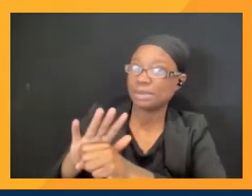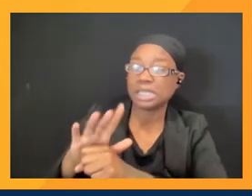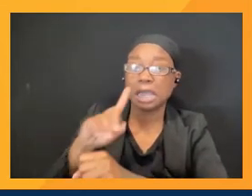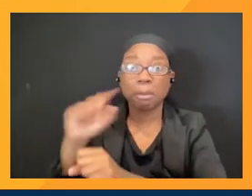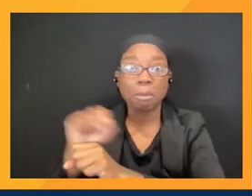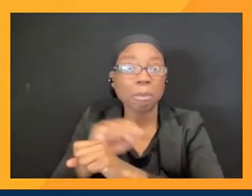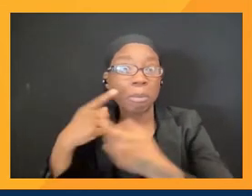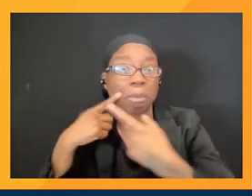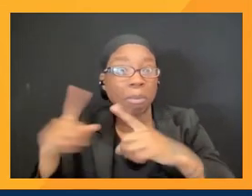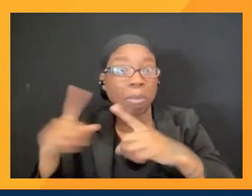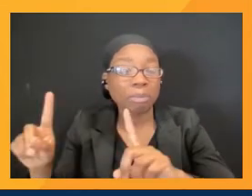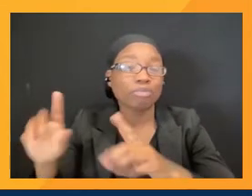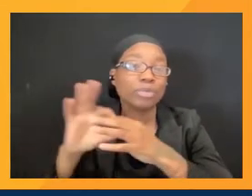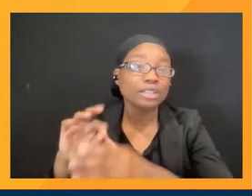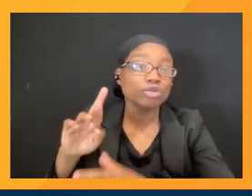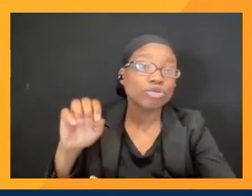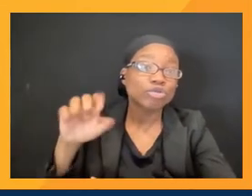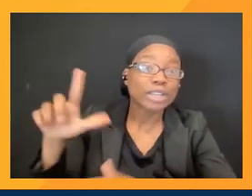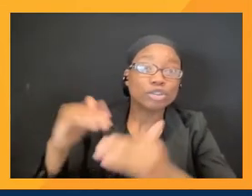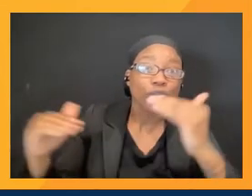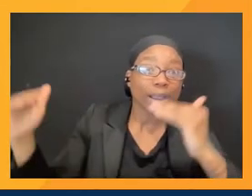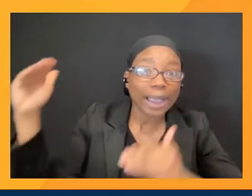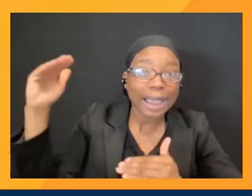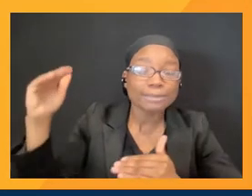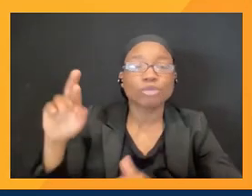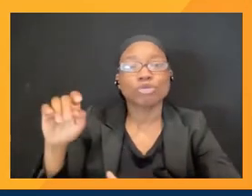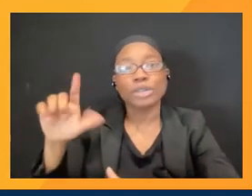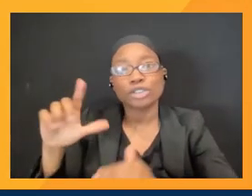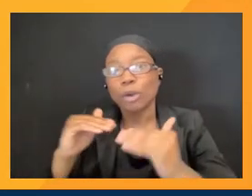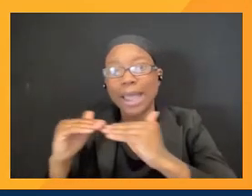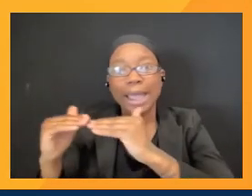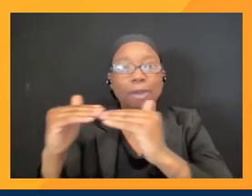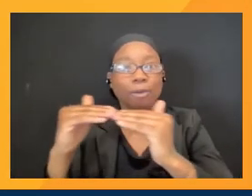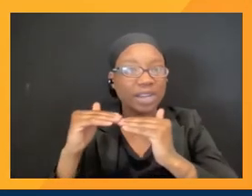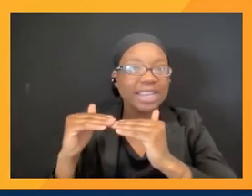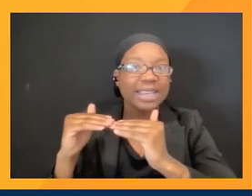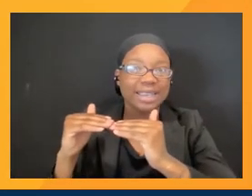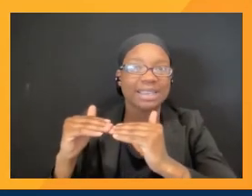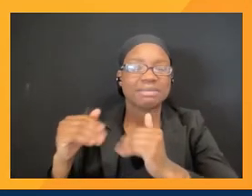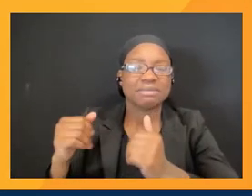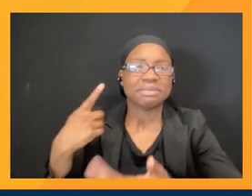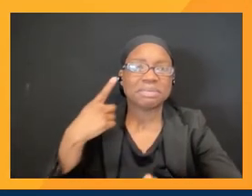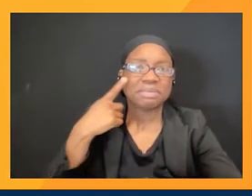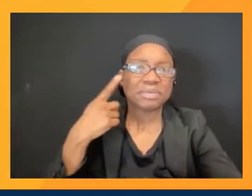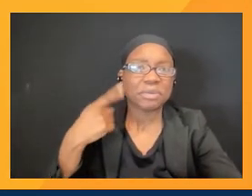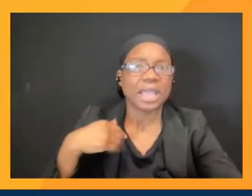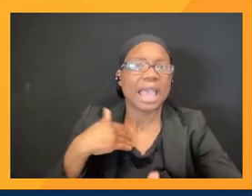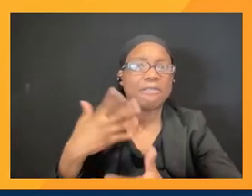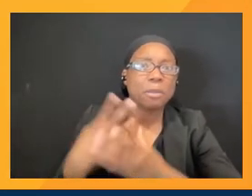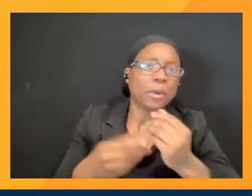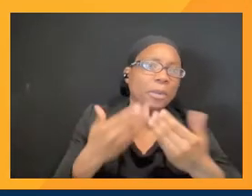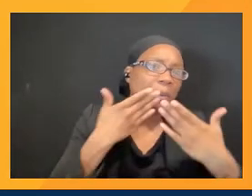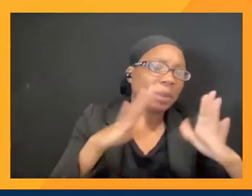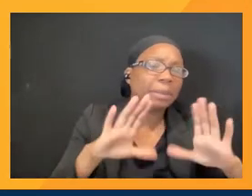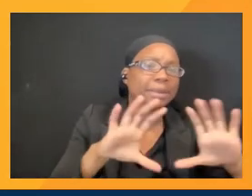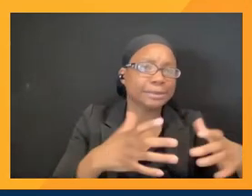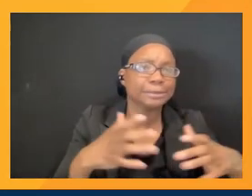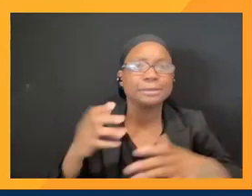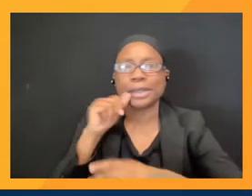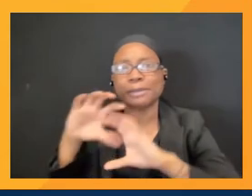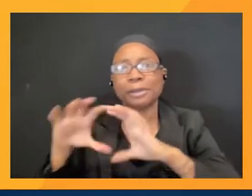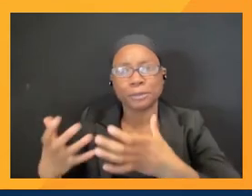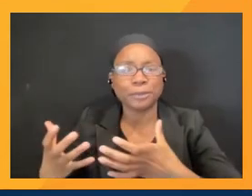done, and that will make a huge difference going forward in addressing these disparities in the economy.